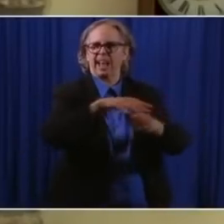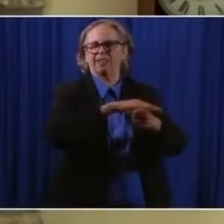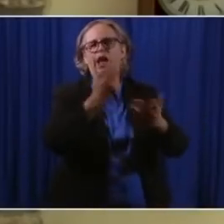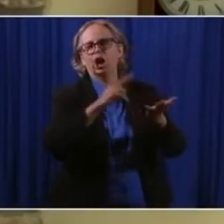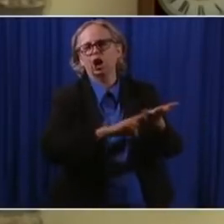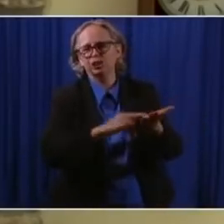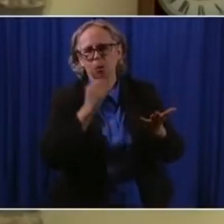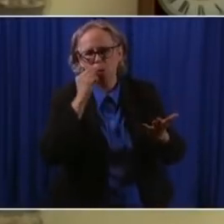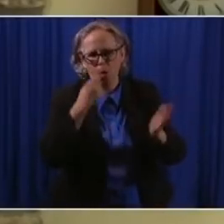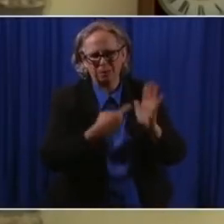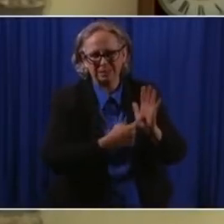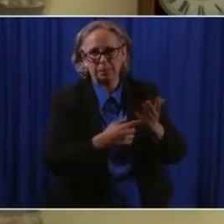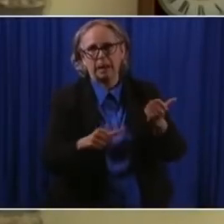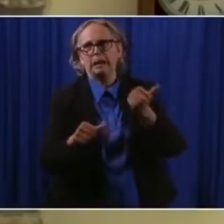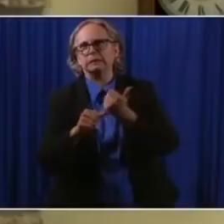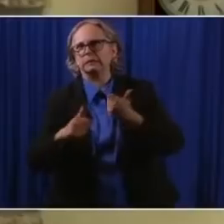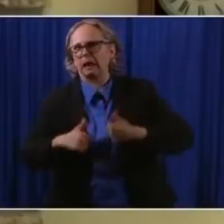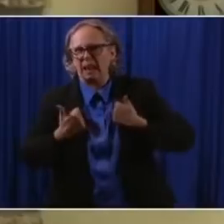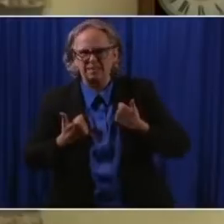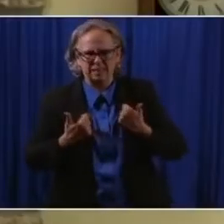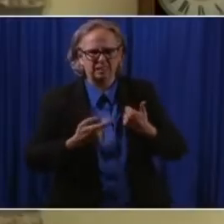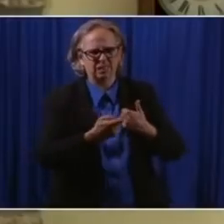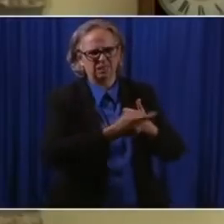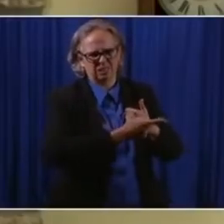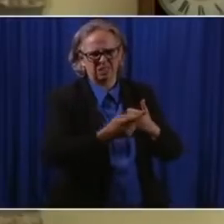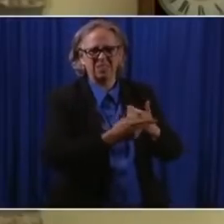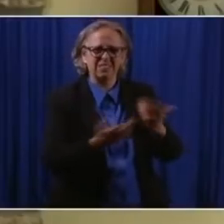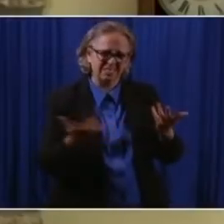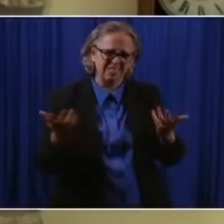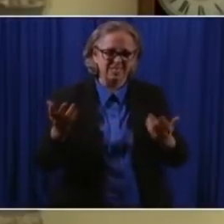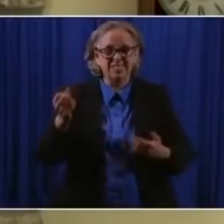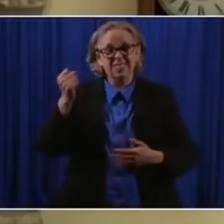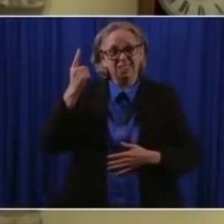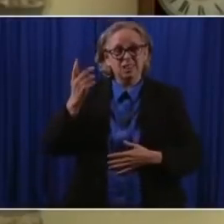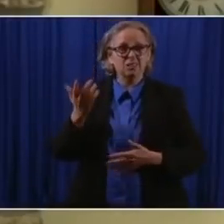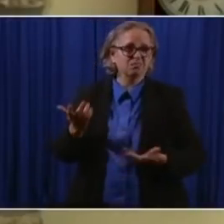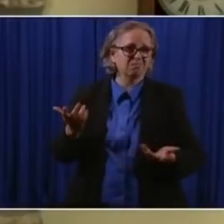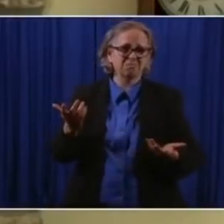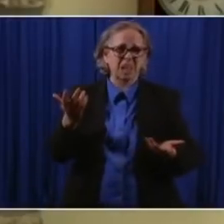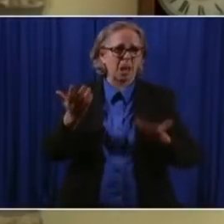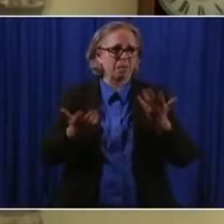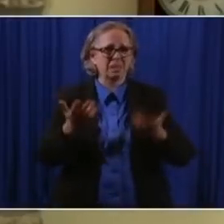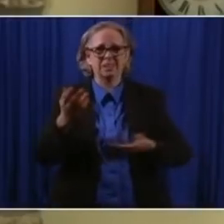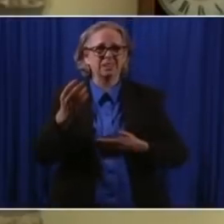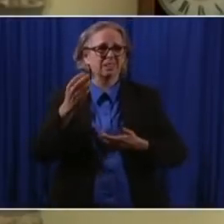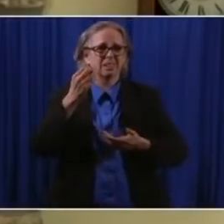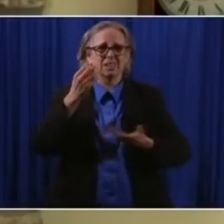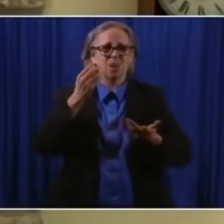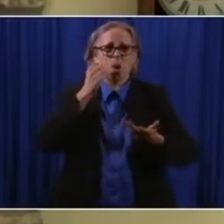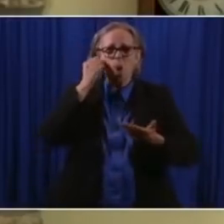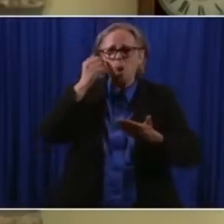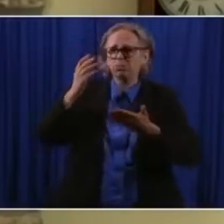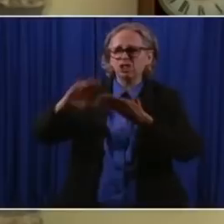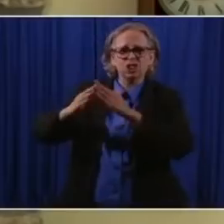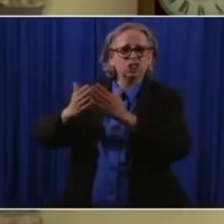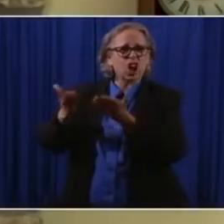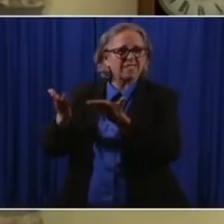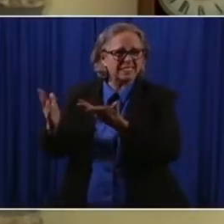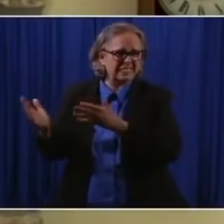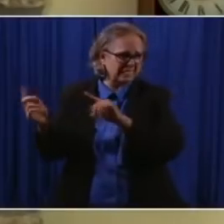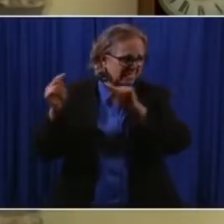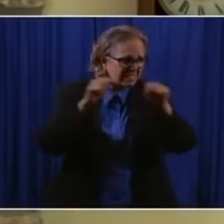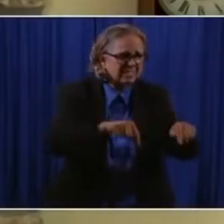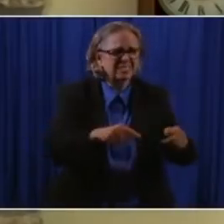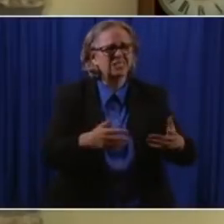living, home and community-based services, adult care centers, and senior centers. We've begun to allow limited visitation at nursing